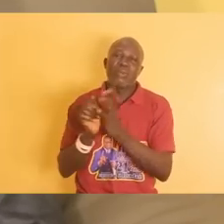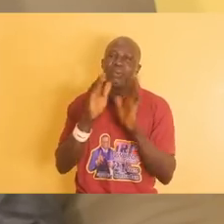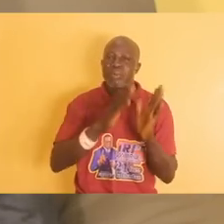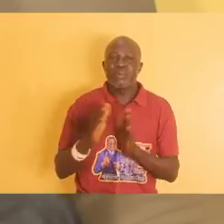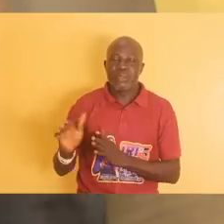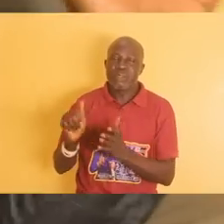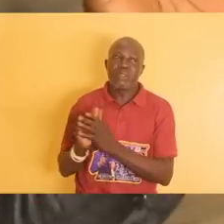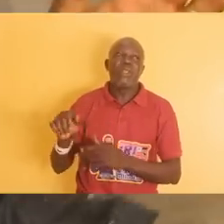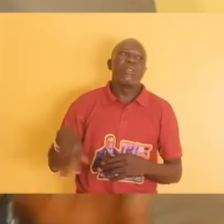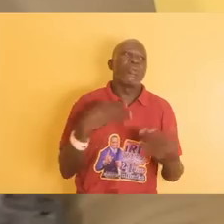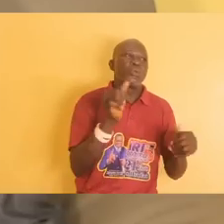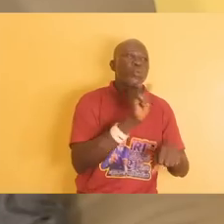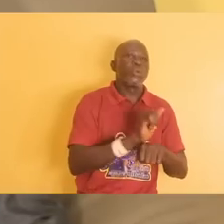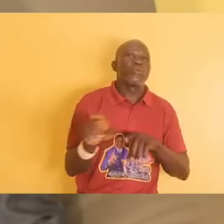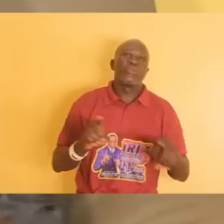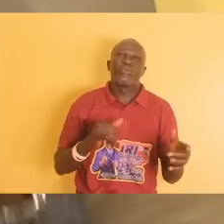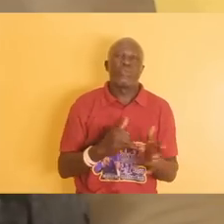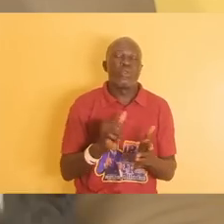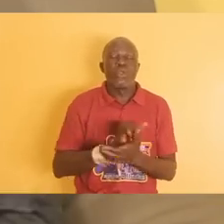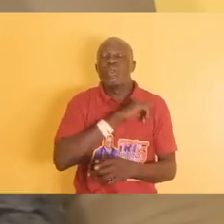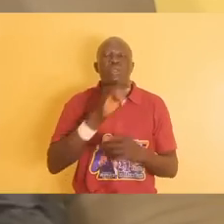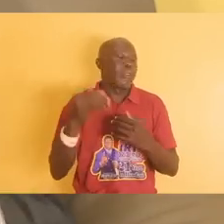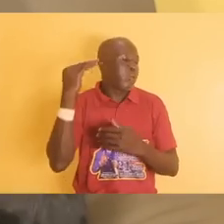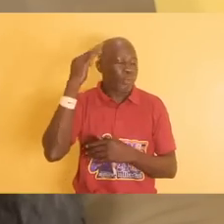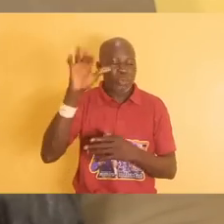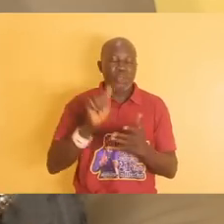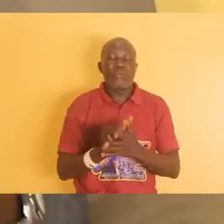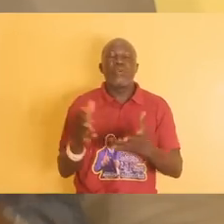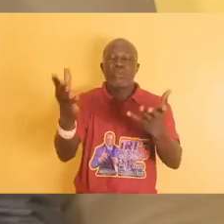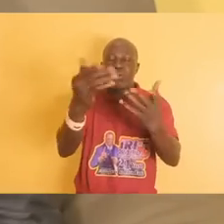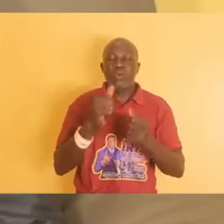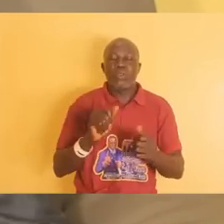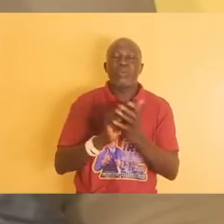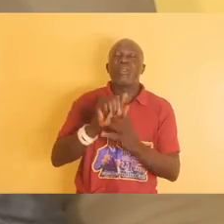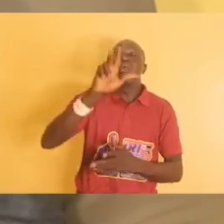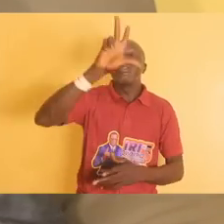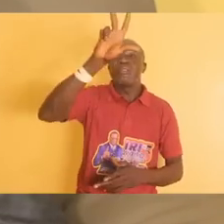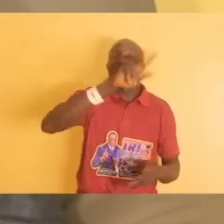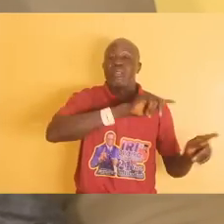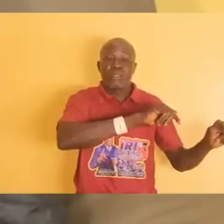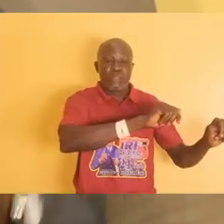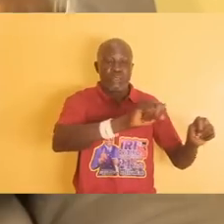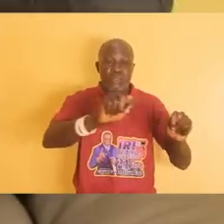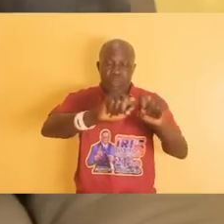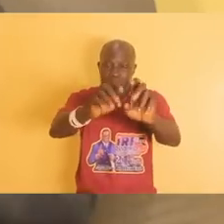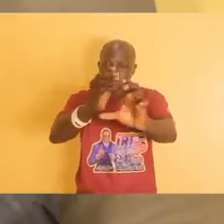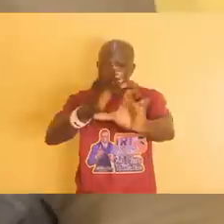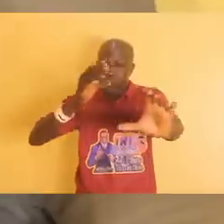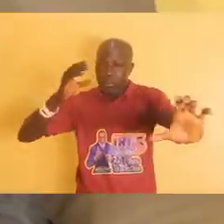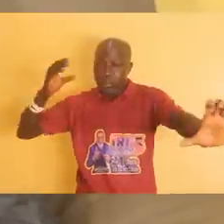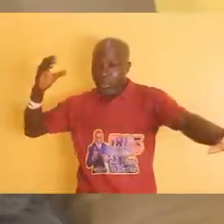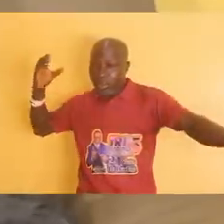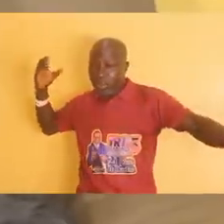prepare pastry. That's his own occupation. He said before, you do take three